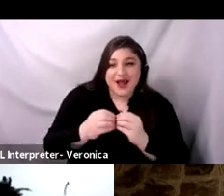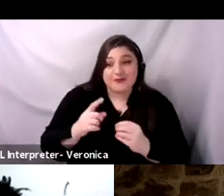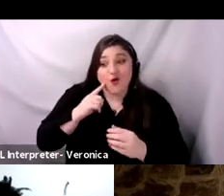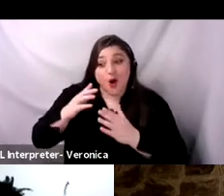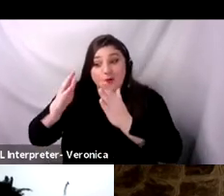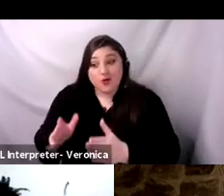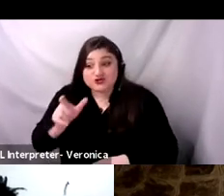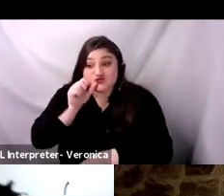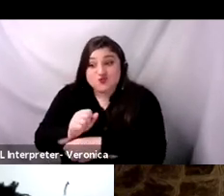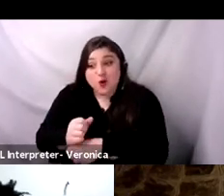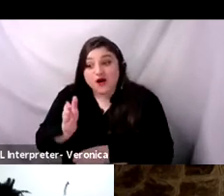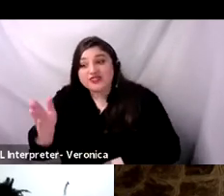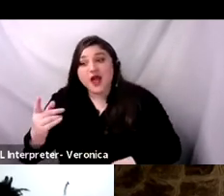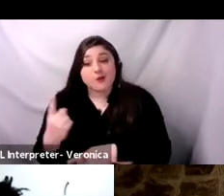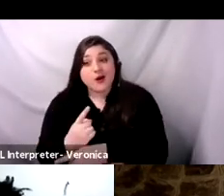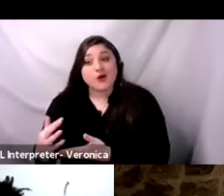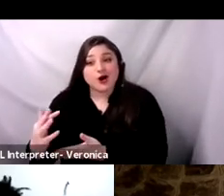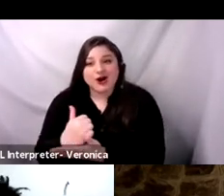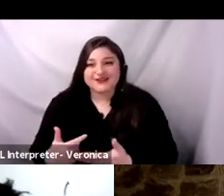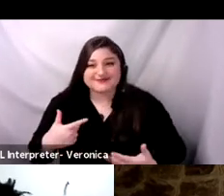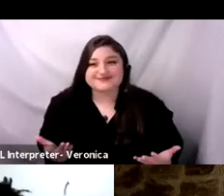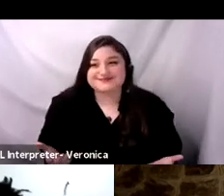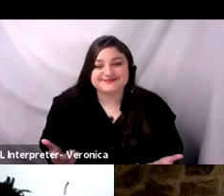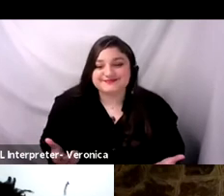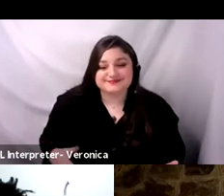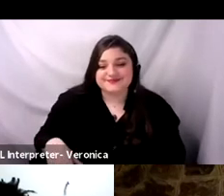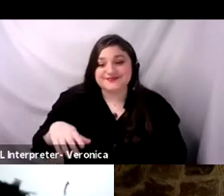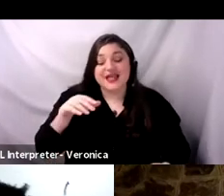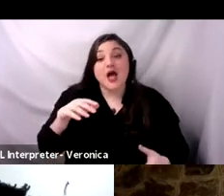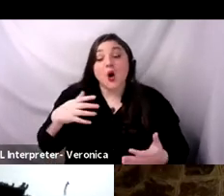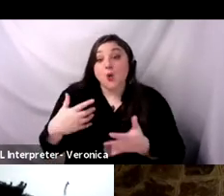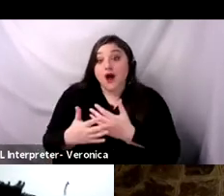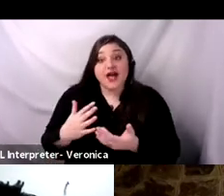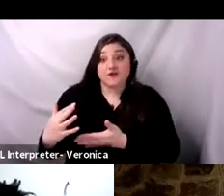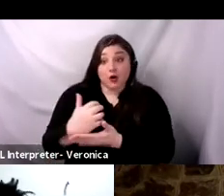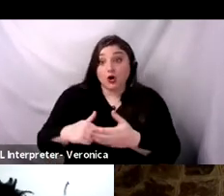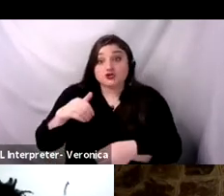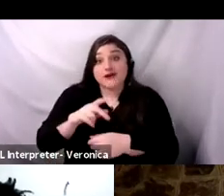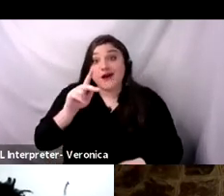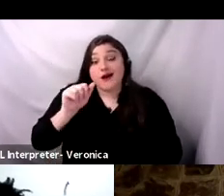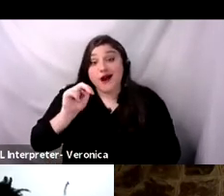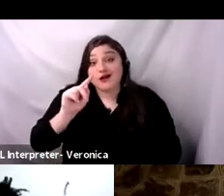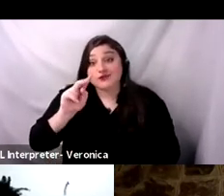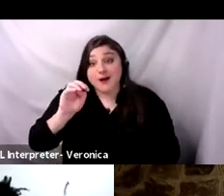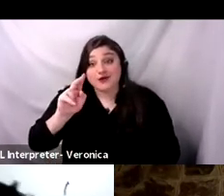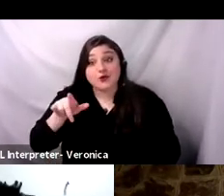moment, Kathmandu specifically, because it's not good. It really isn't. And